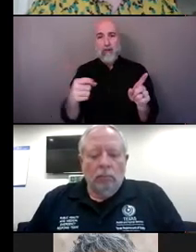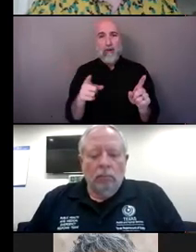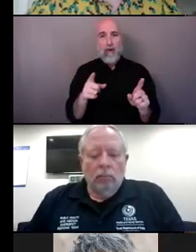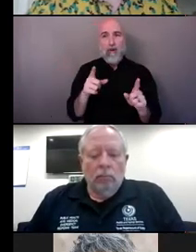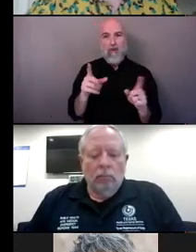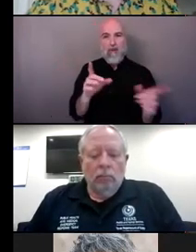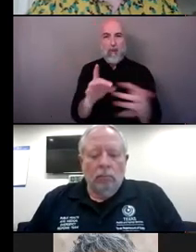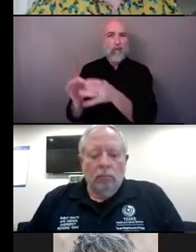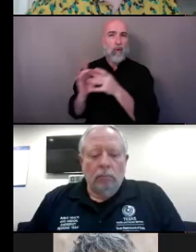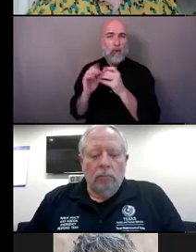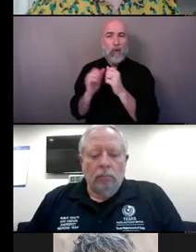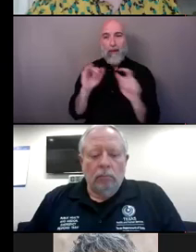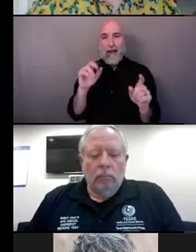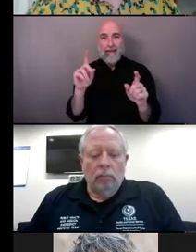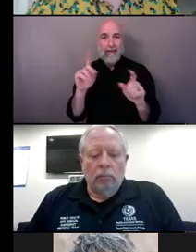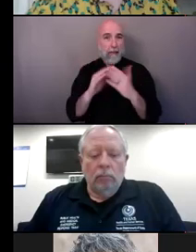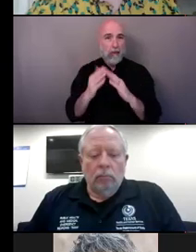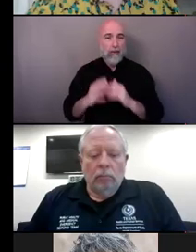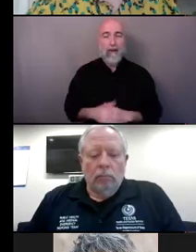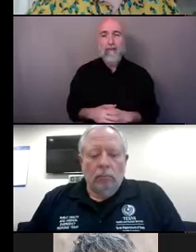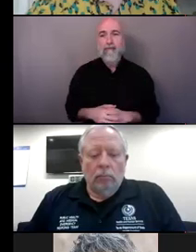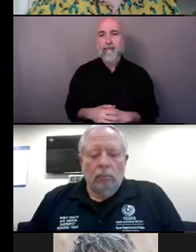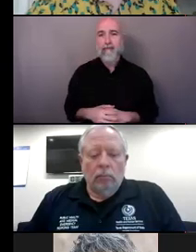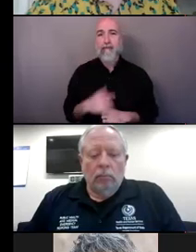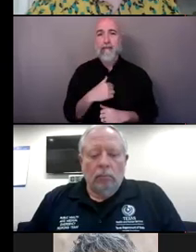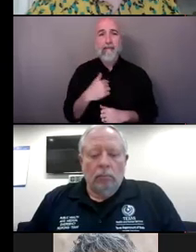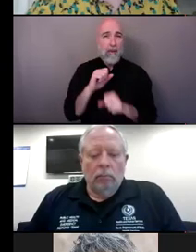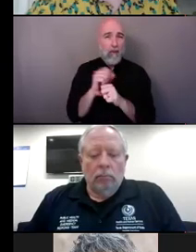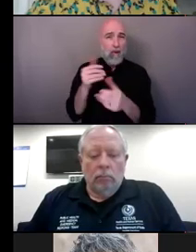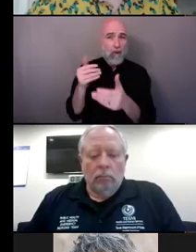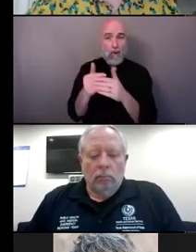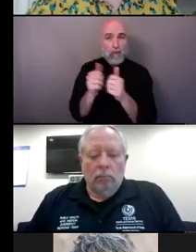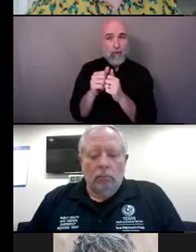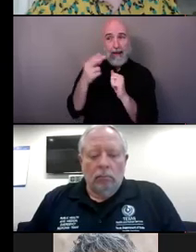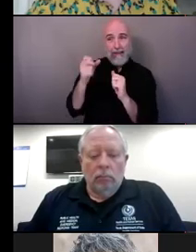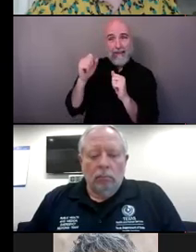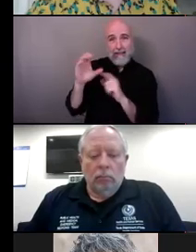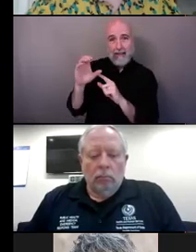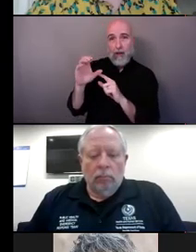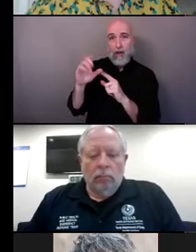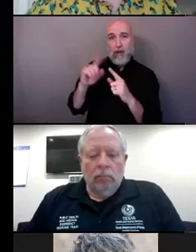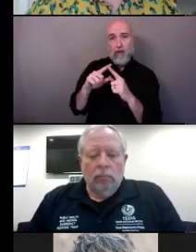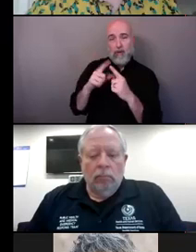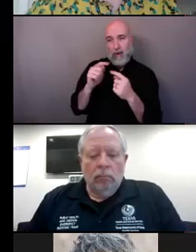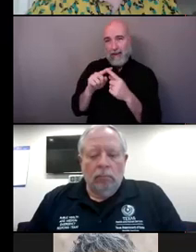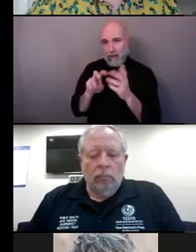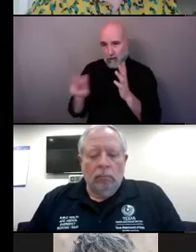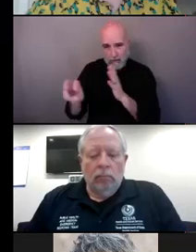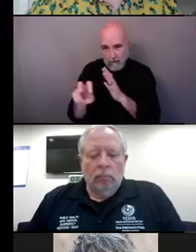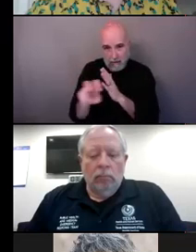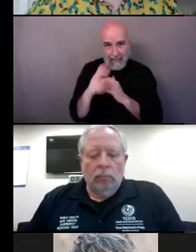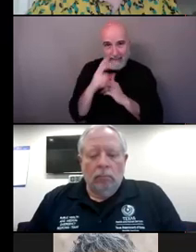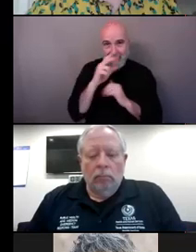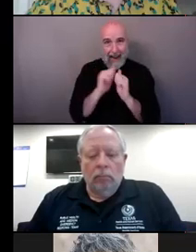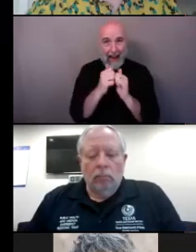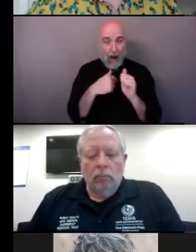associated with the IDD community. We are working closely with HHSC to move through that to see how we